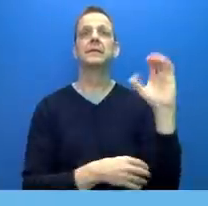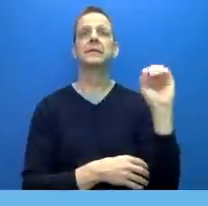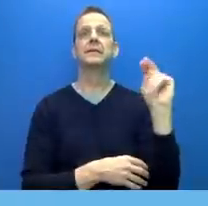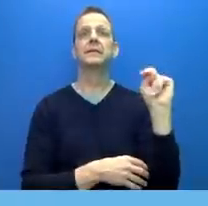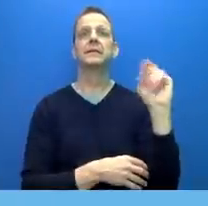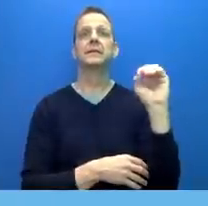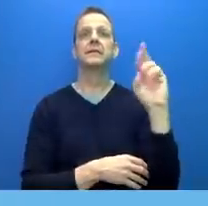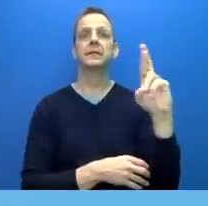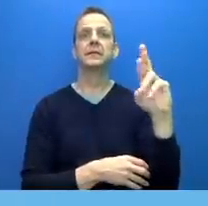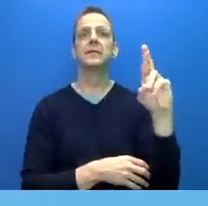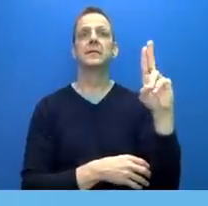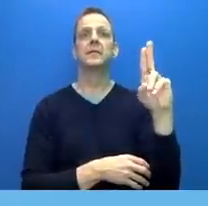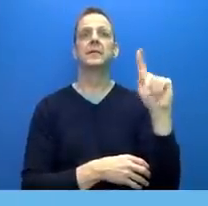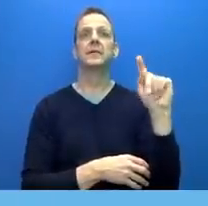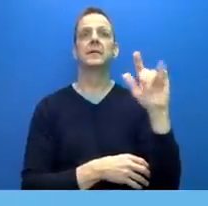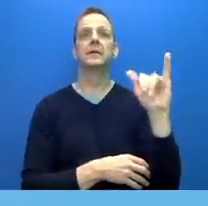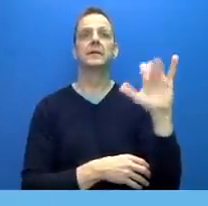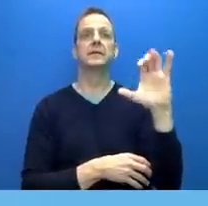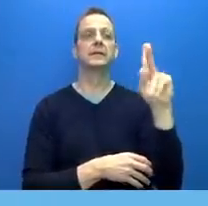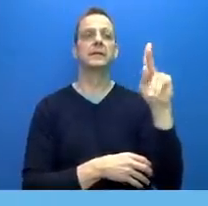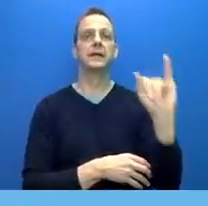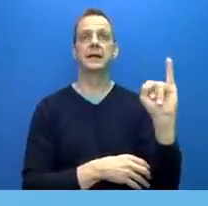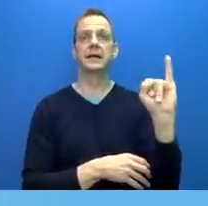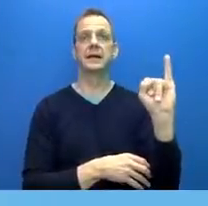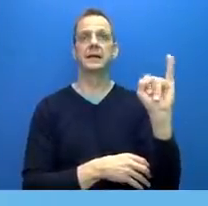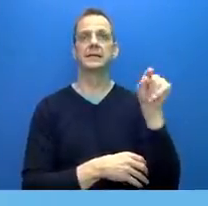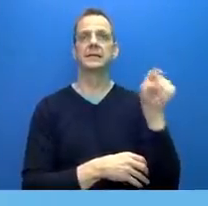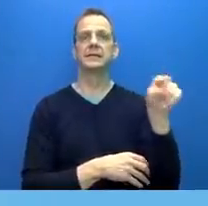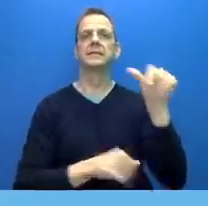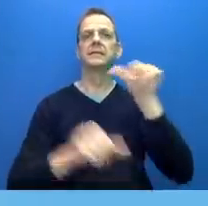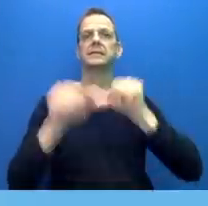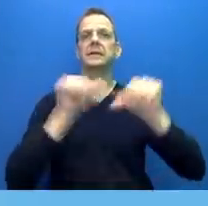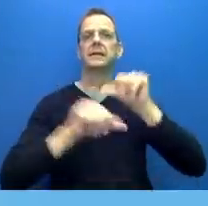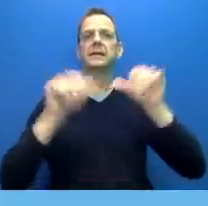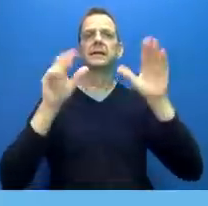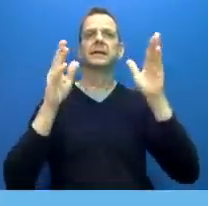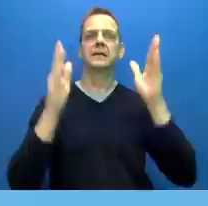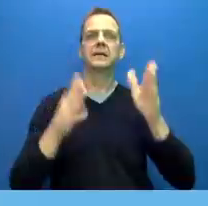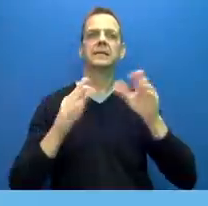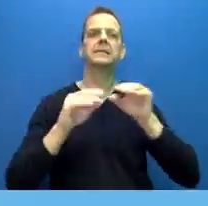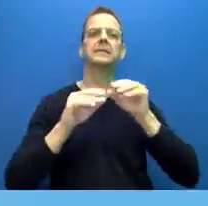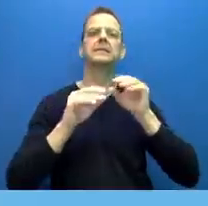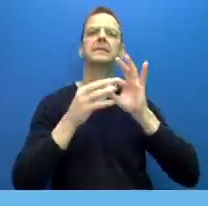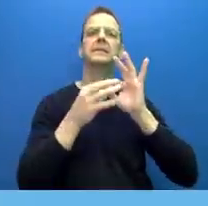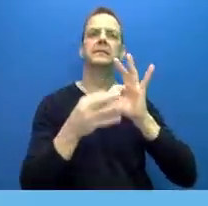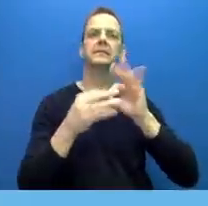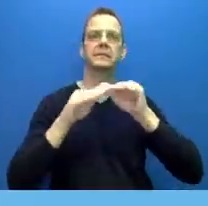Alberta's situation and open the floor to our panelists and questions.